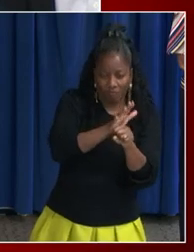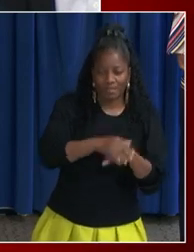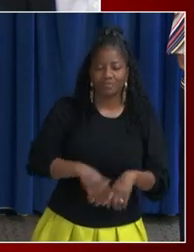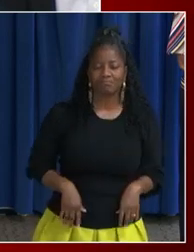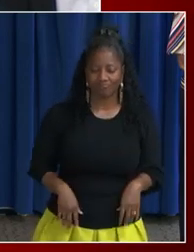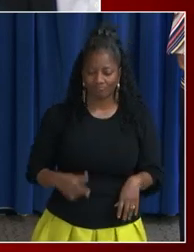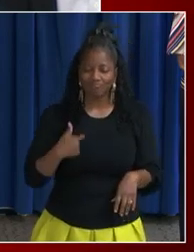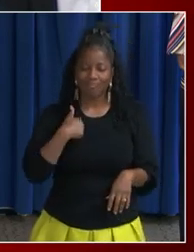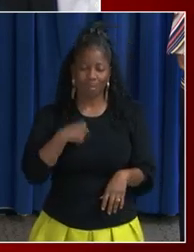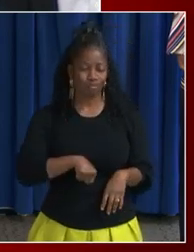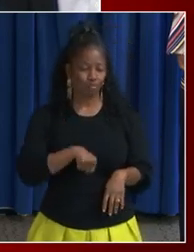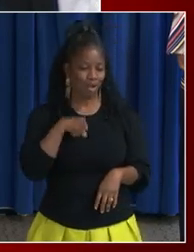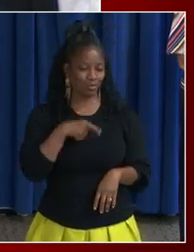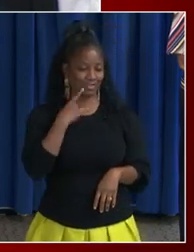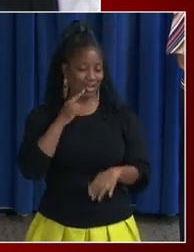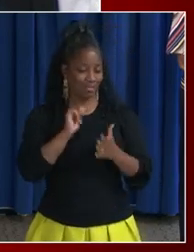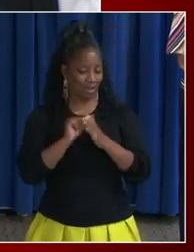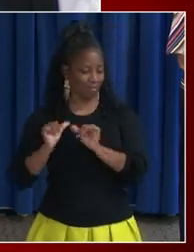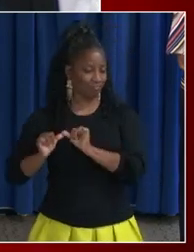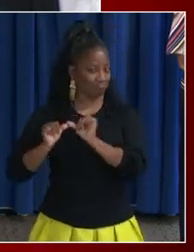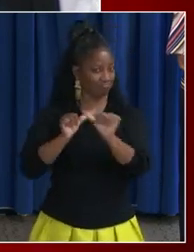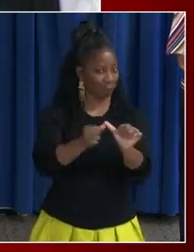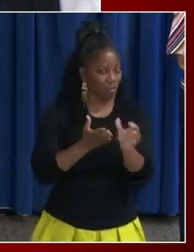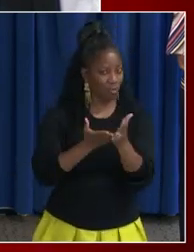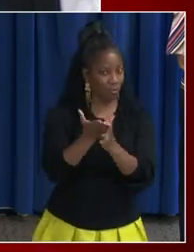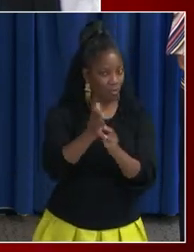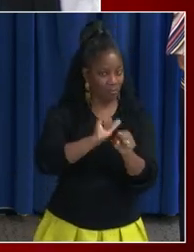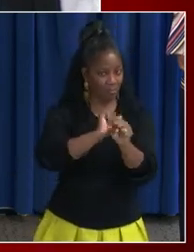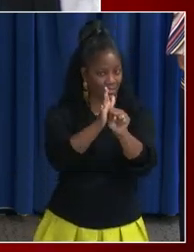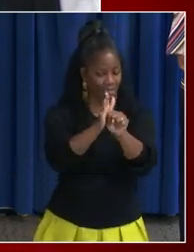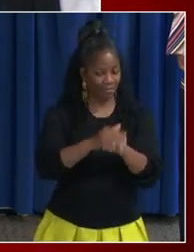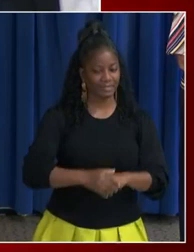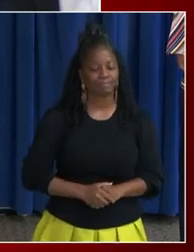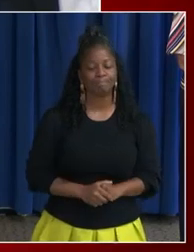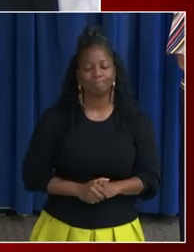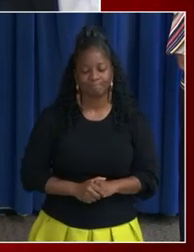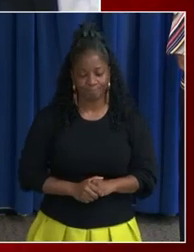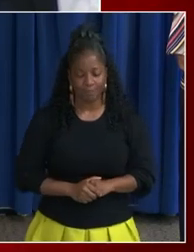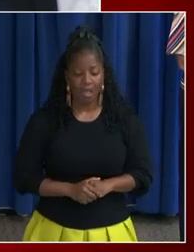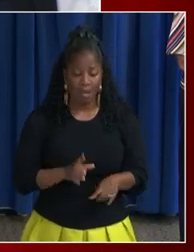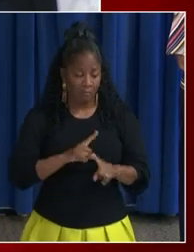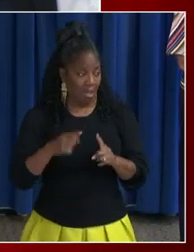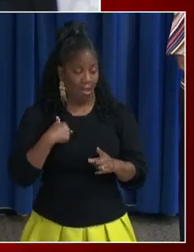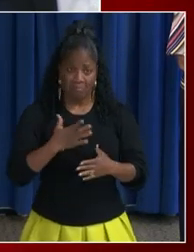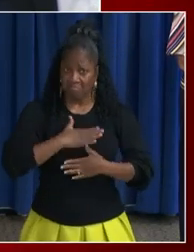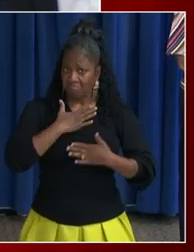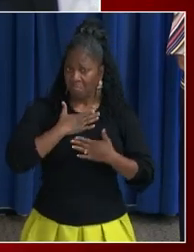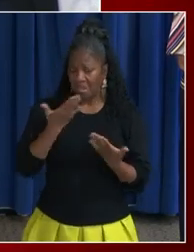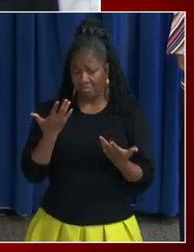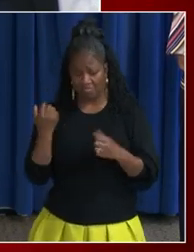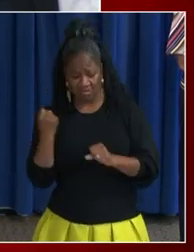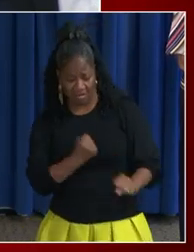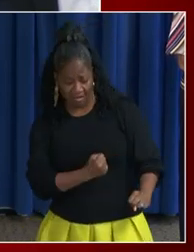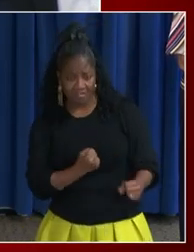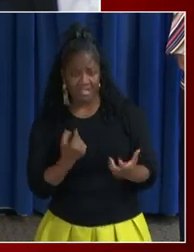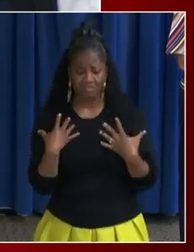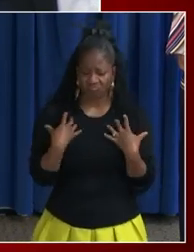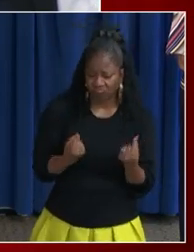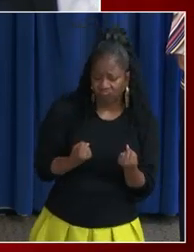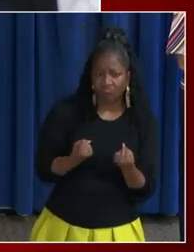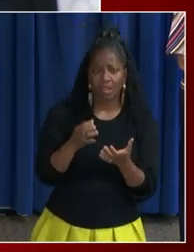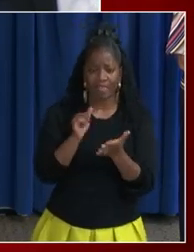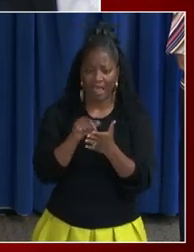that we've been able to maintain throughout the pandemic. So I am confident that Glen is the right leader to step into this